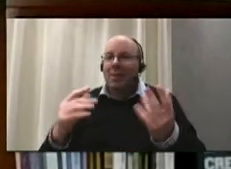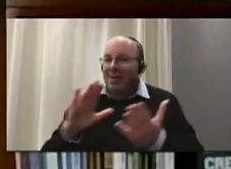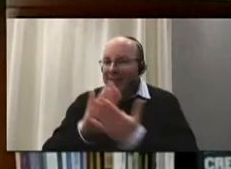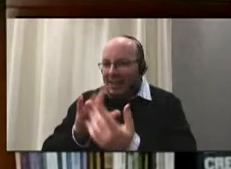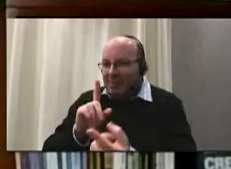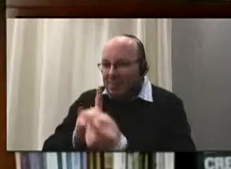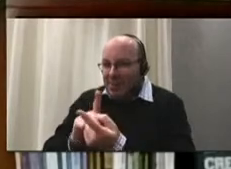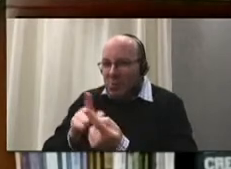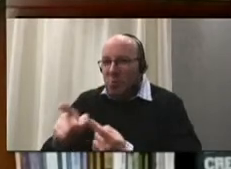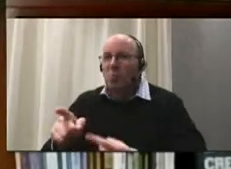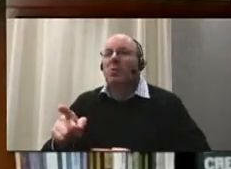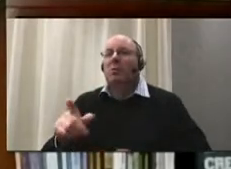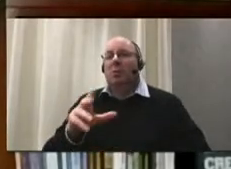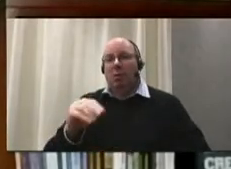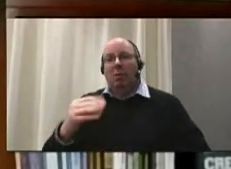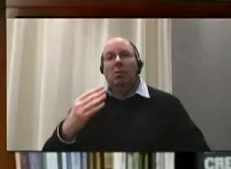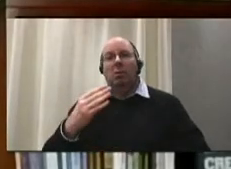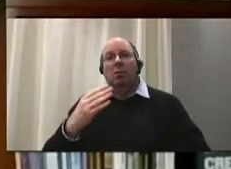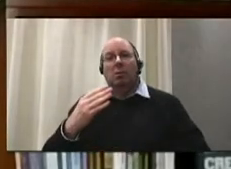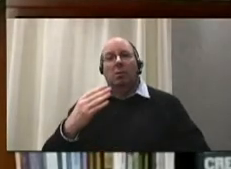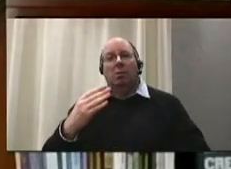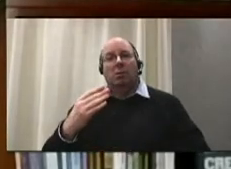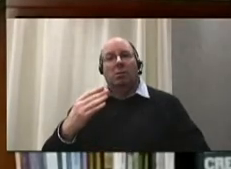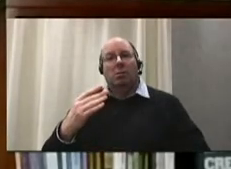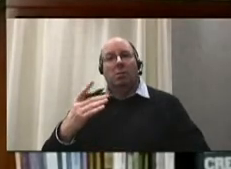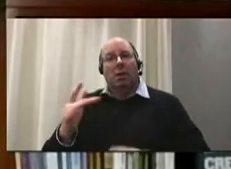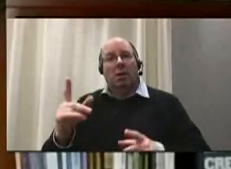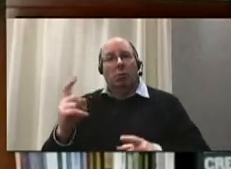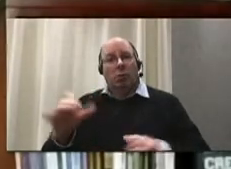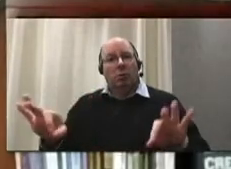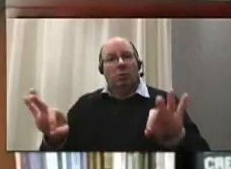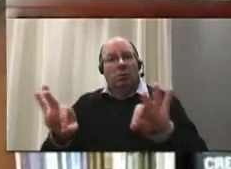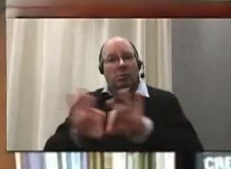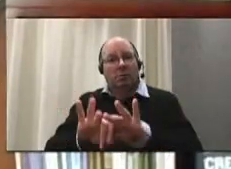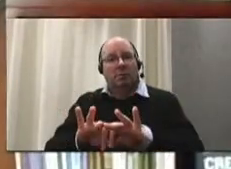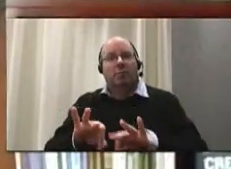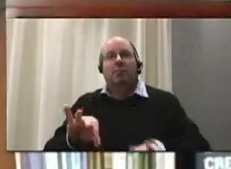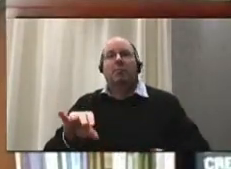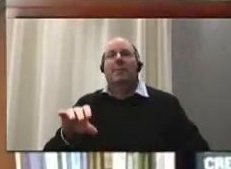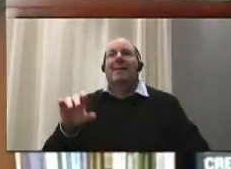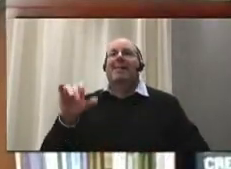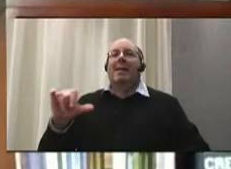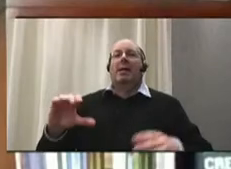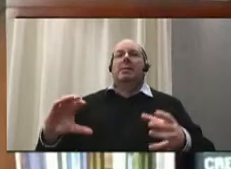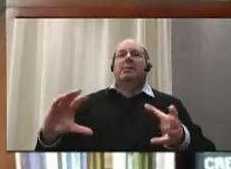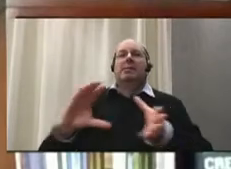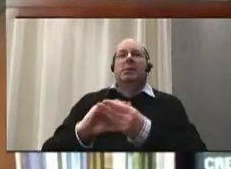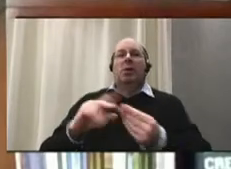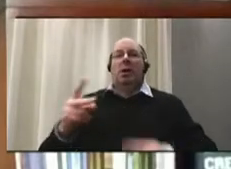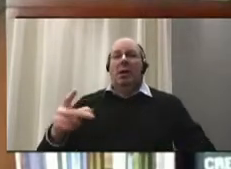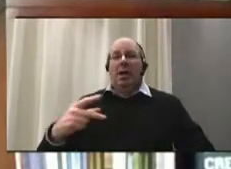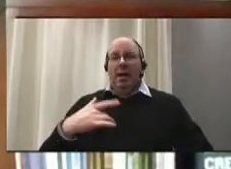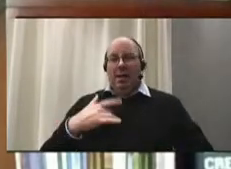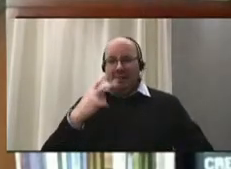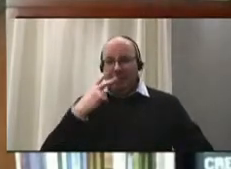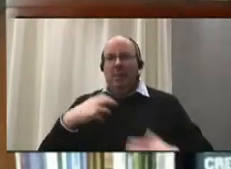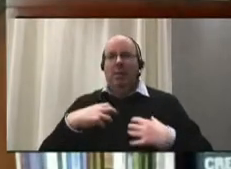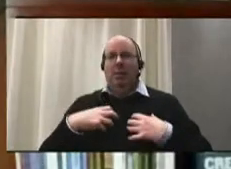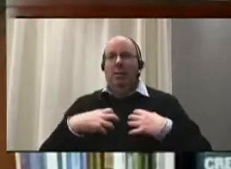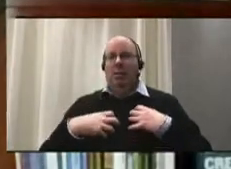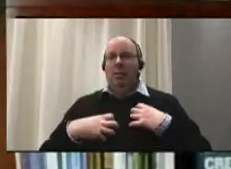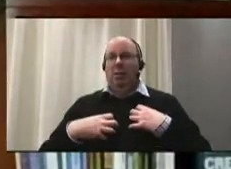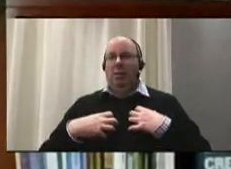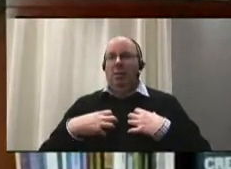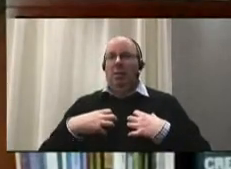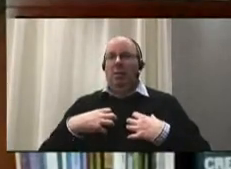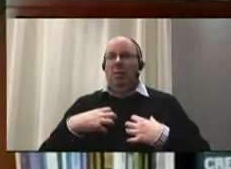It bothers me every single time I hear that, and we have incidents like that happen, because